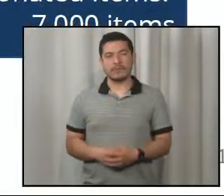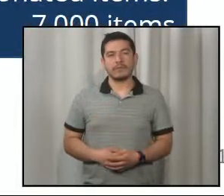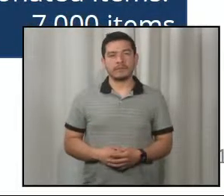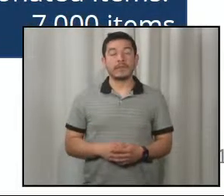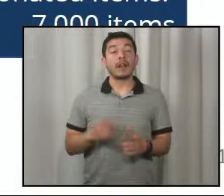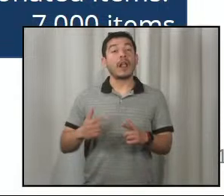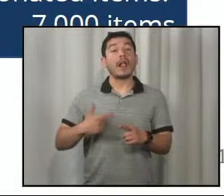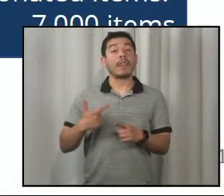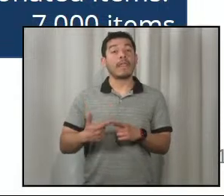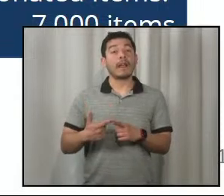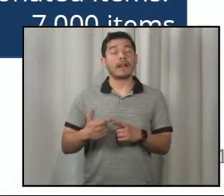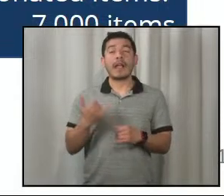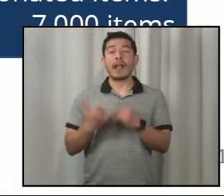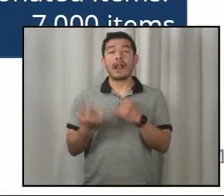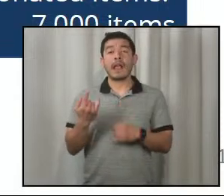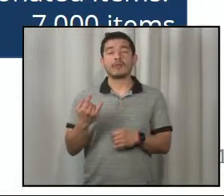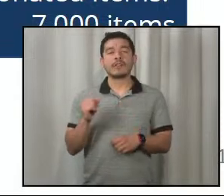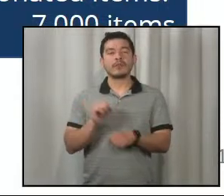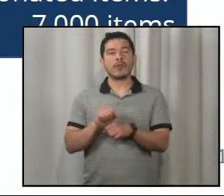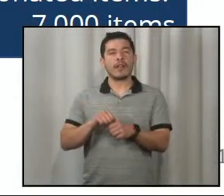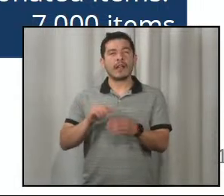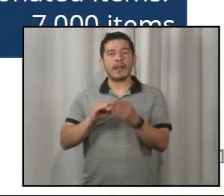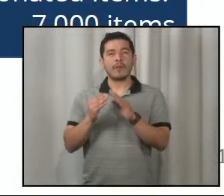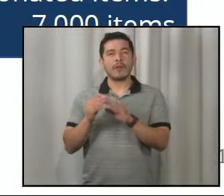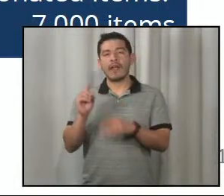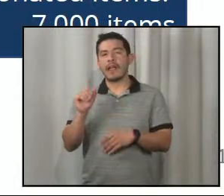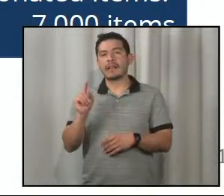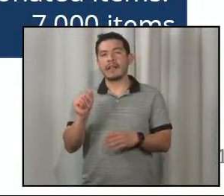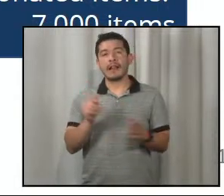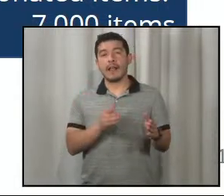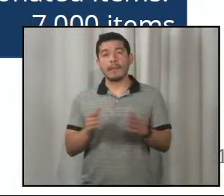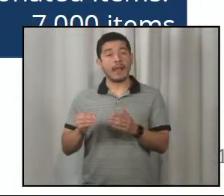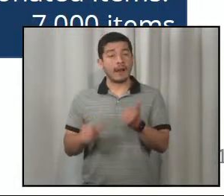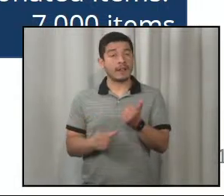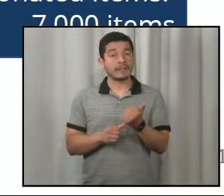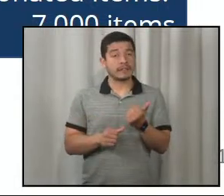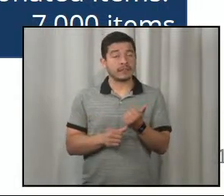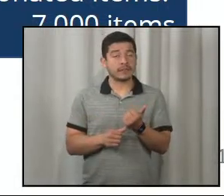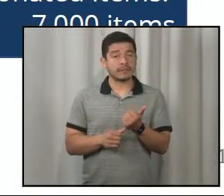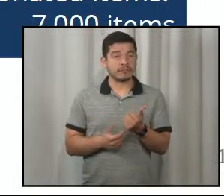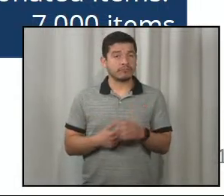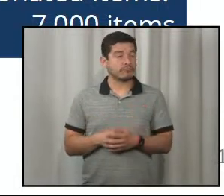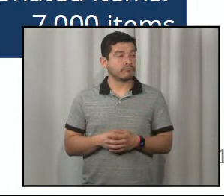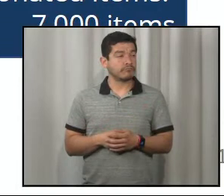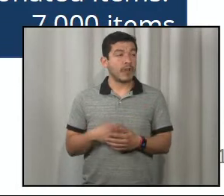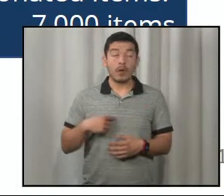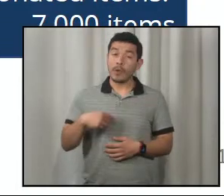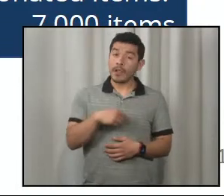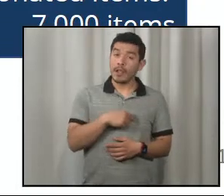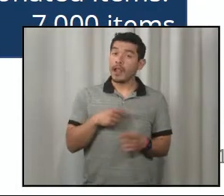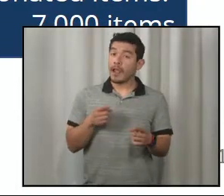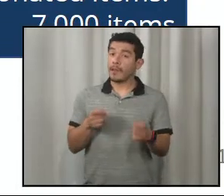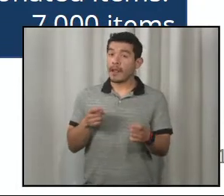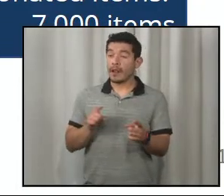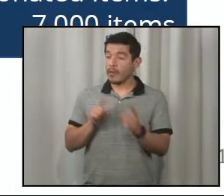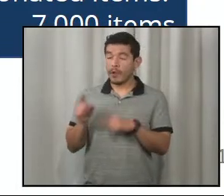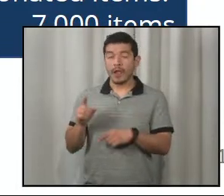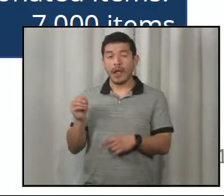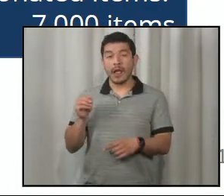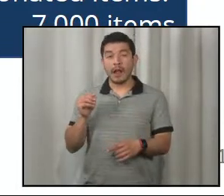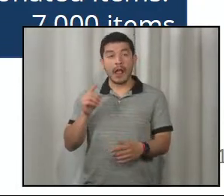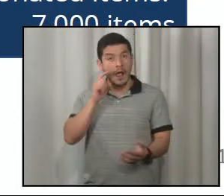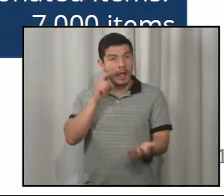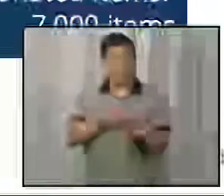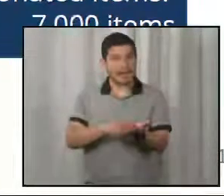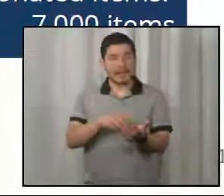And then the last one is engaging community in data planning and assistance. So we immediately went and identified